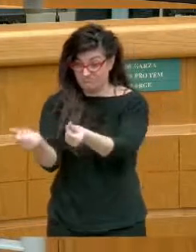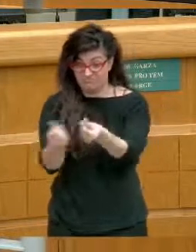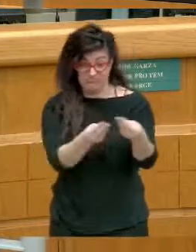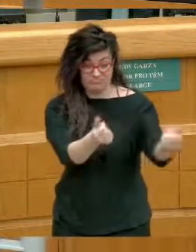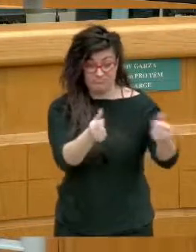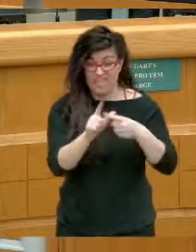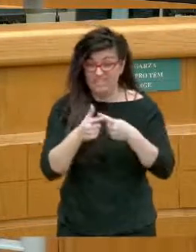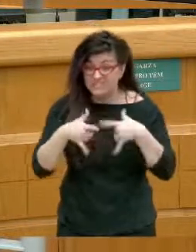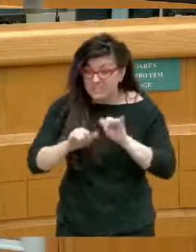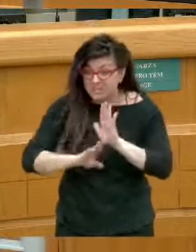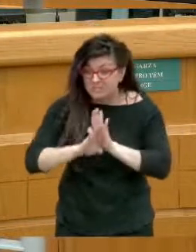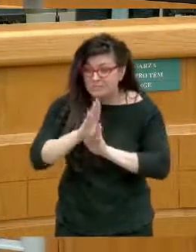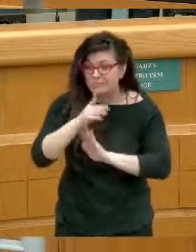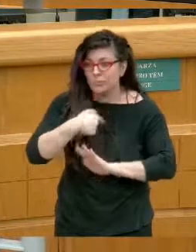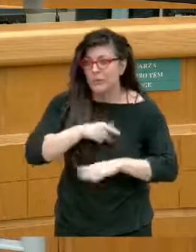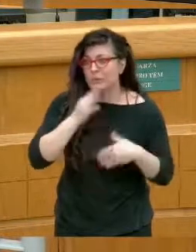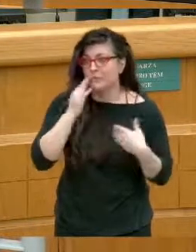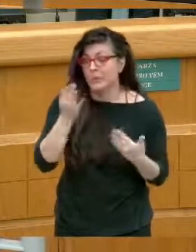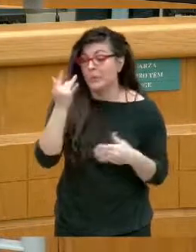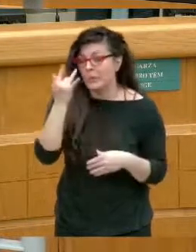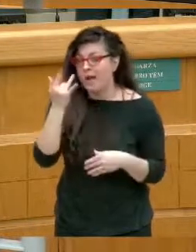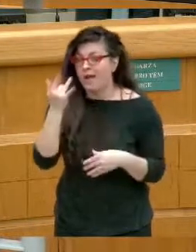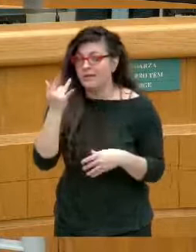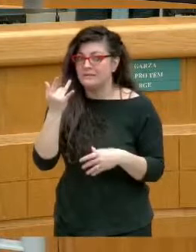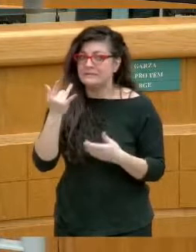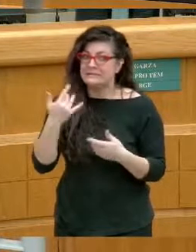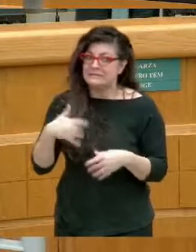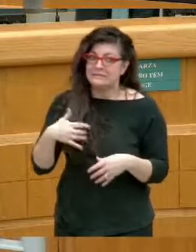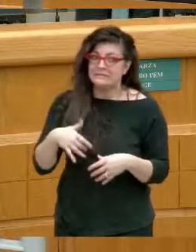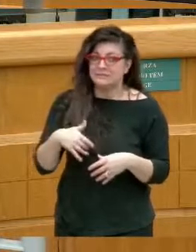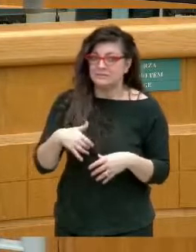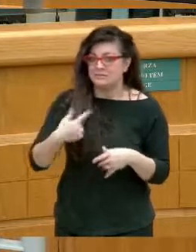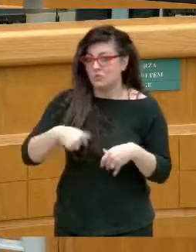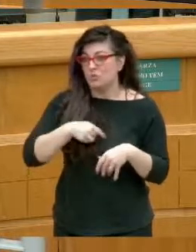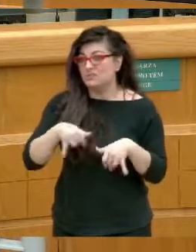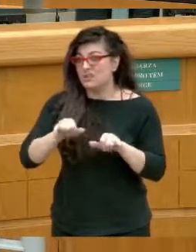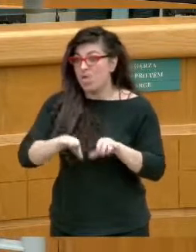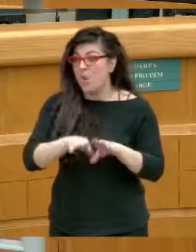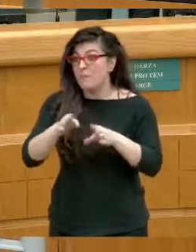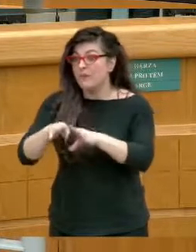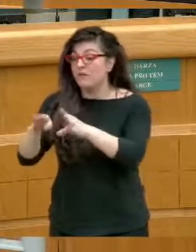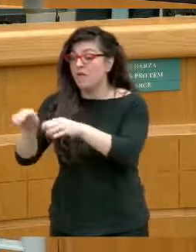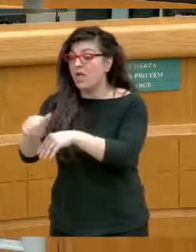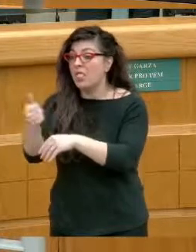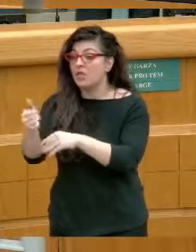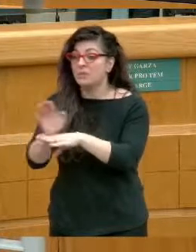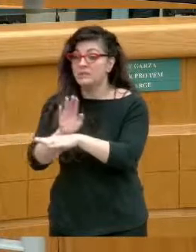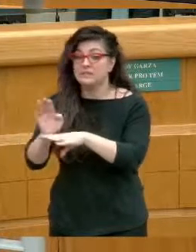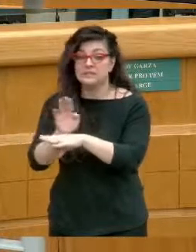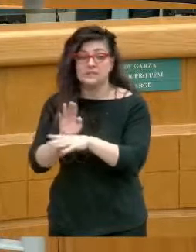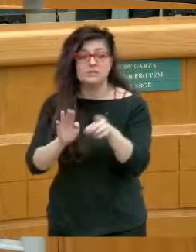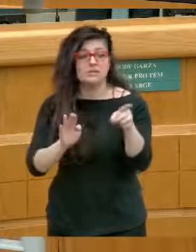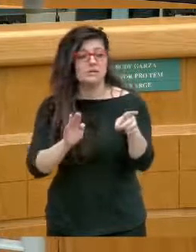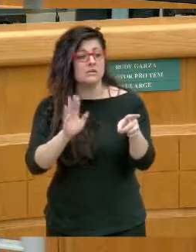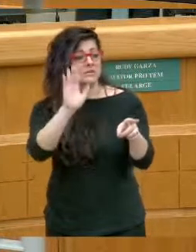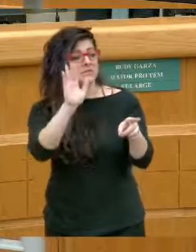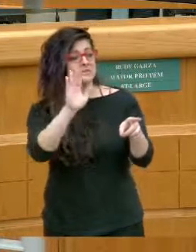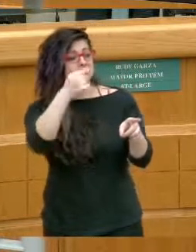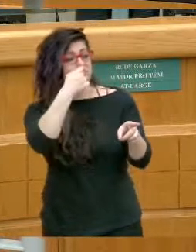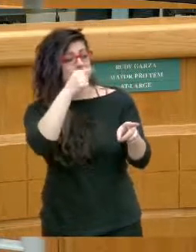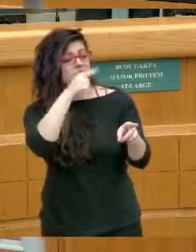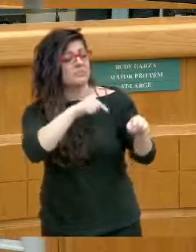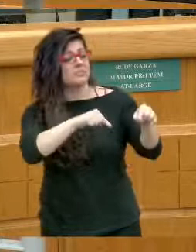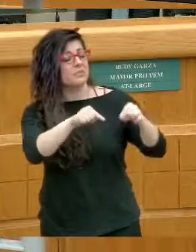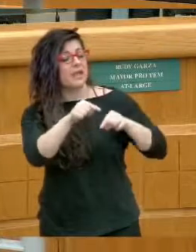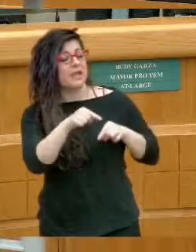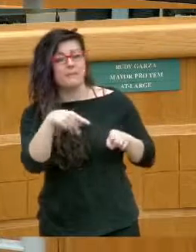account for as we're opening up businesses in different areas in the Coastal Bend area. Say, Dr. Bird, can you go back to that prior slide and just go over